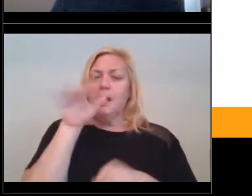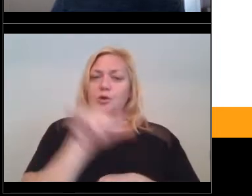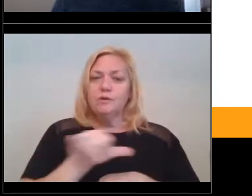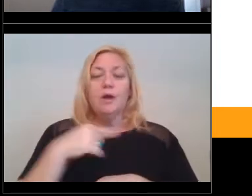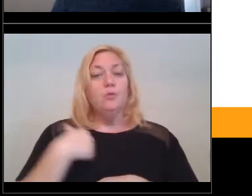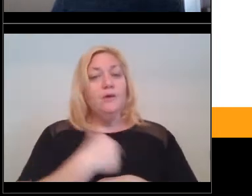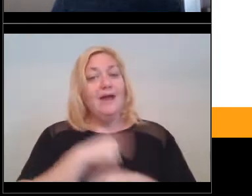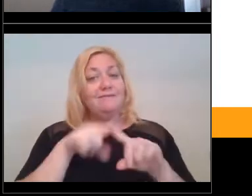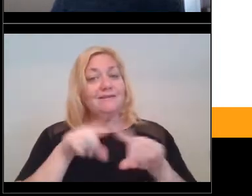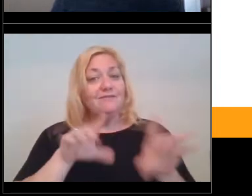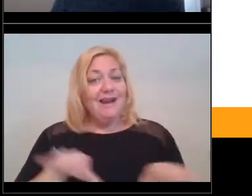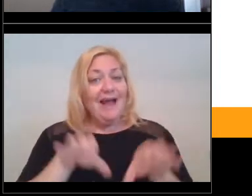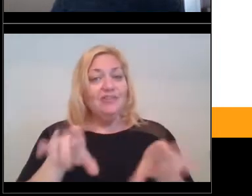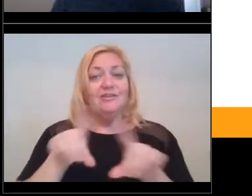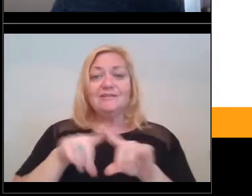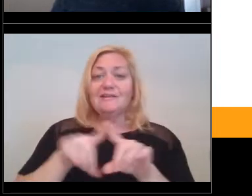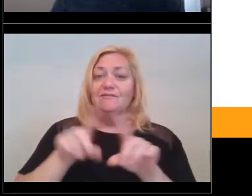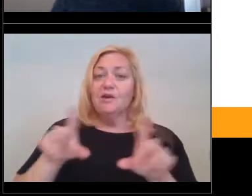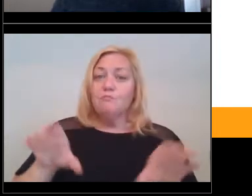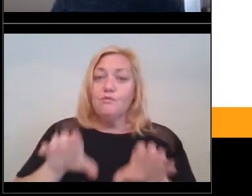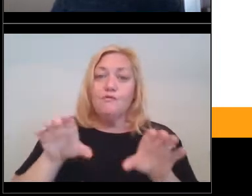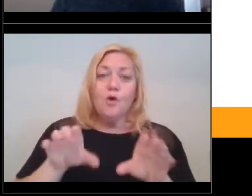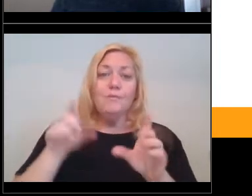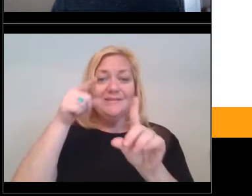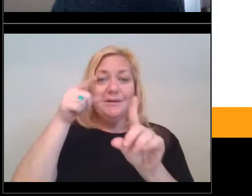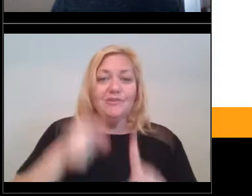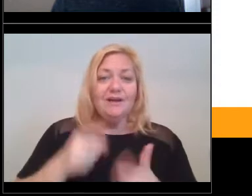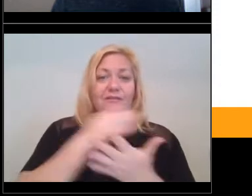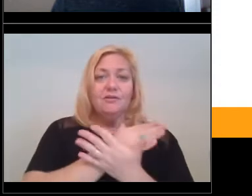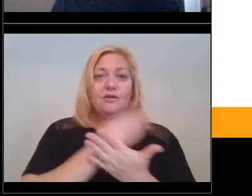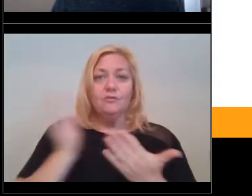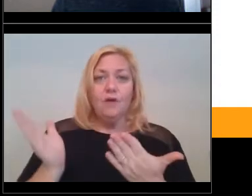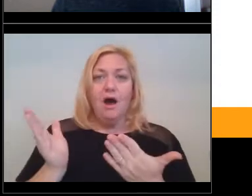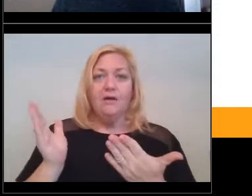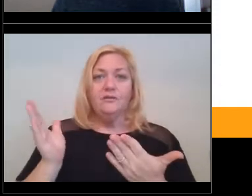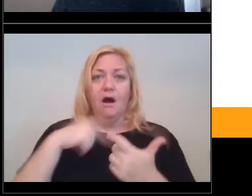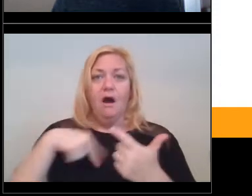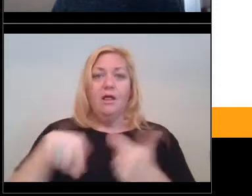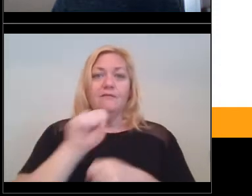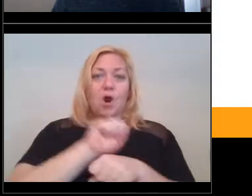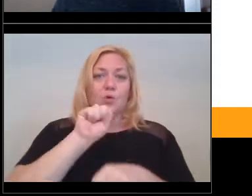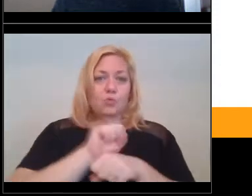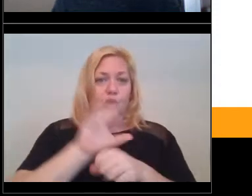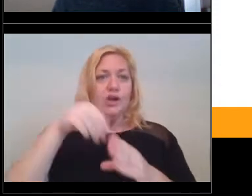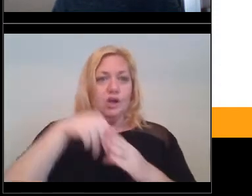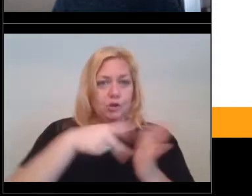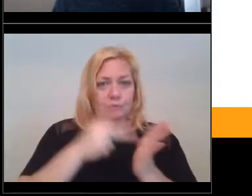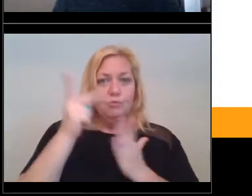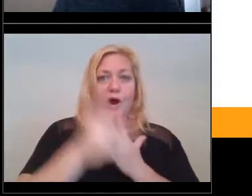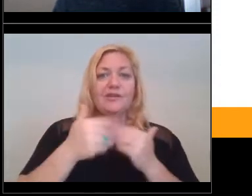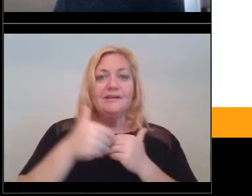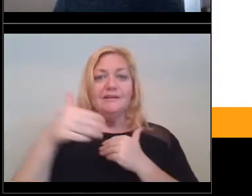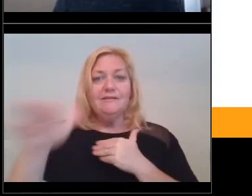different actions, different performance objectives across all of our sphere of work, including project delivery,